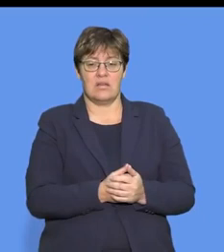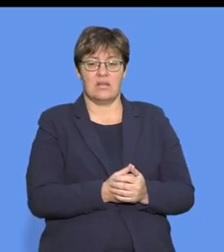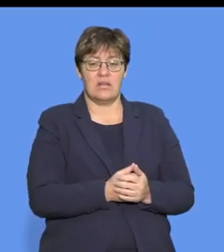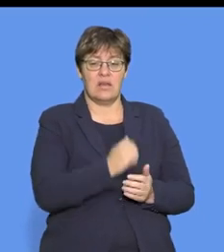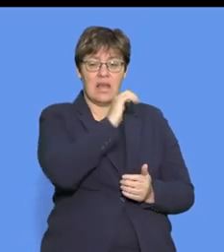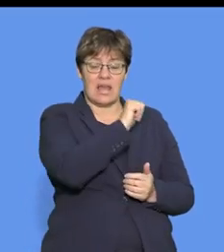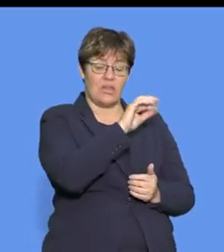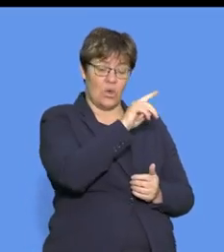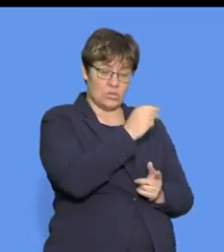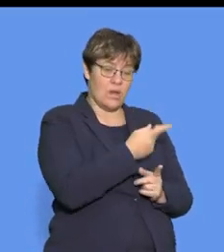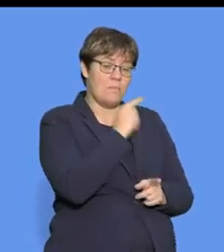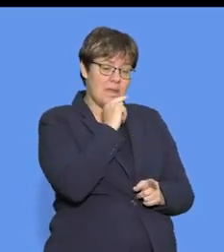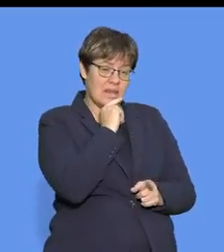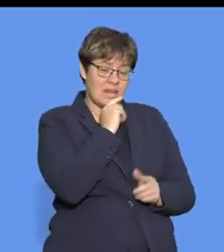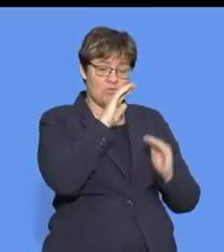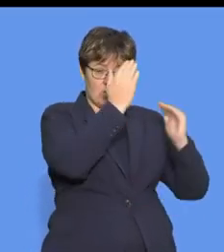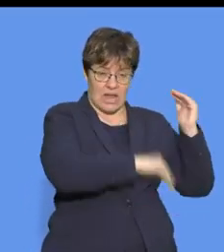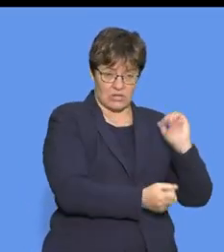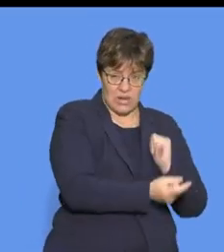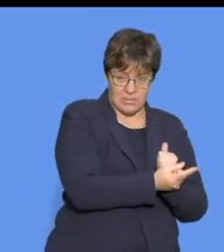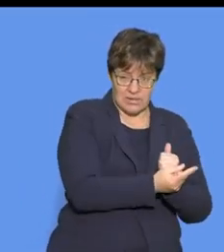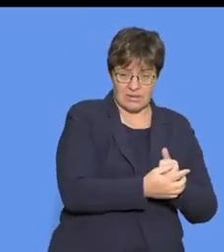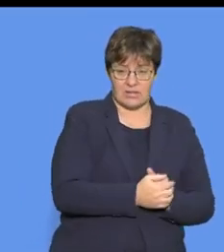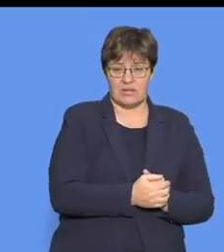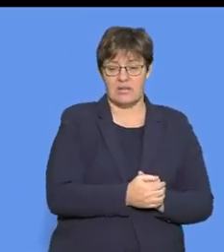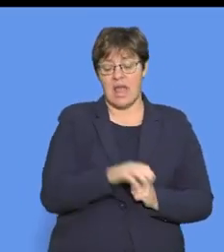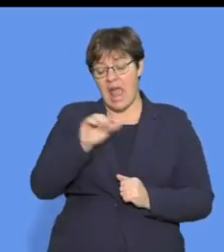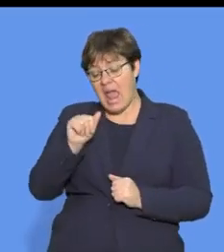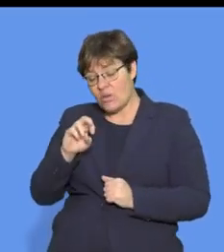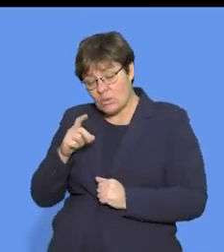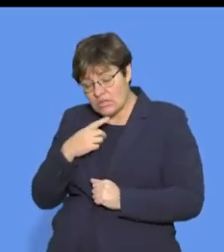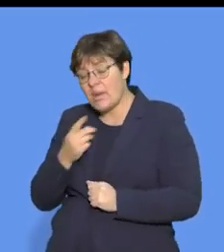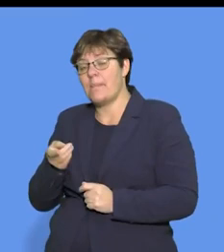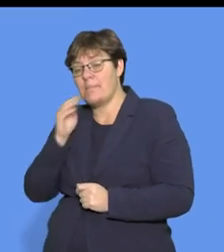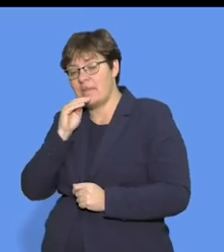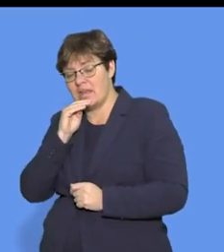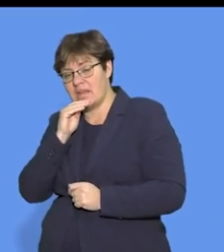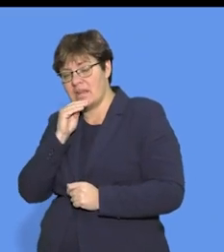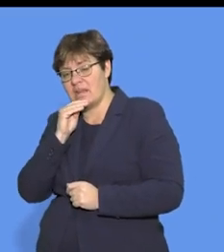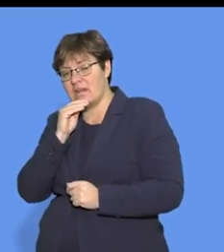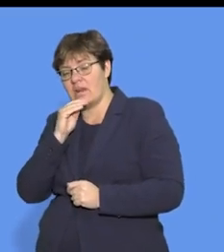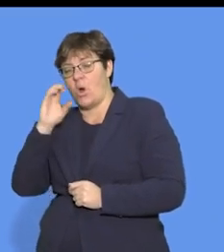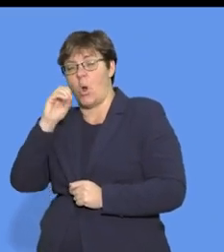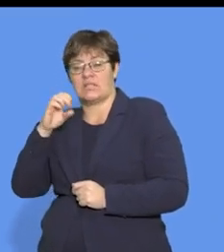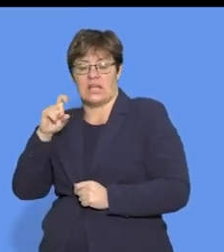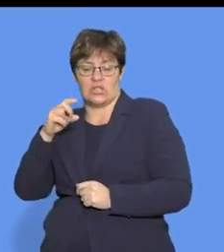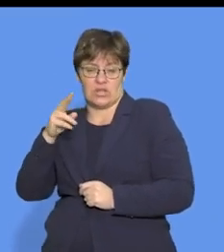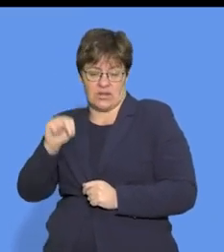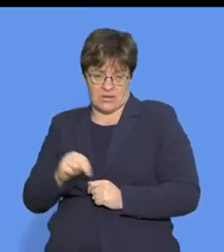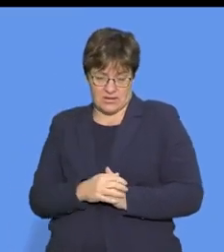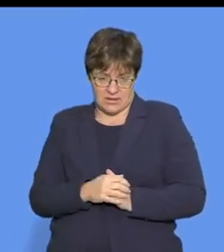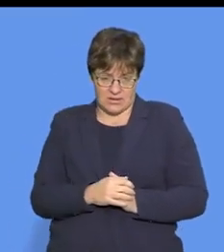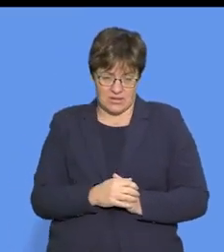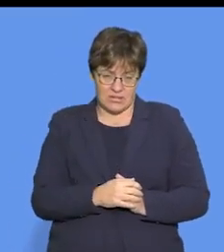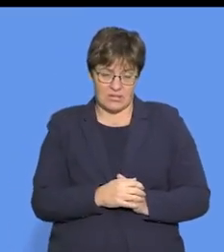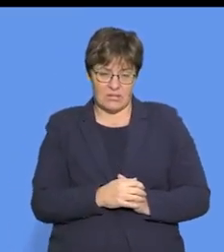cathode is where you're going to get reduction, and the anode is where you're going to get oxidation.